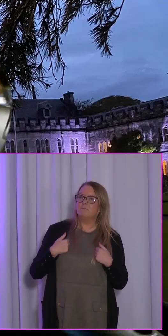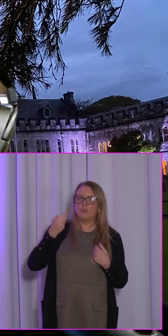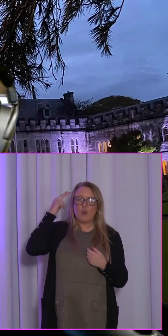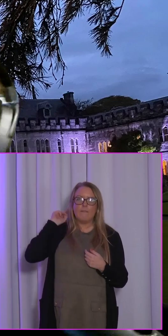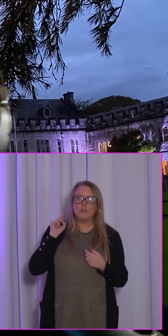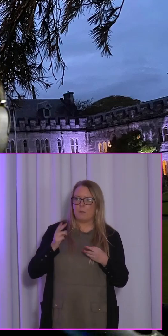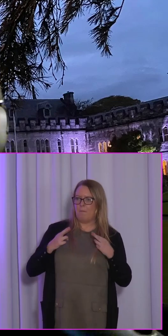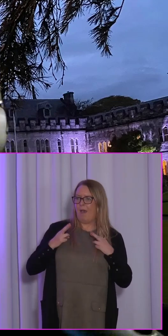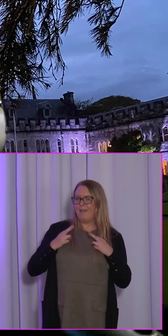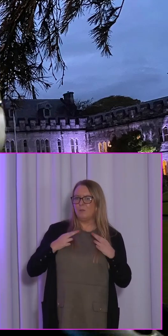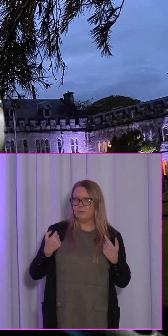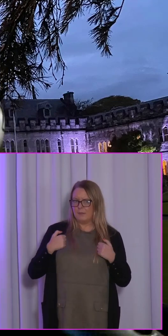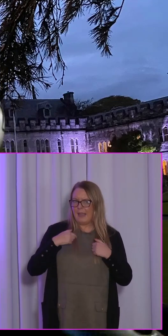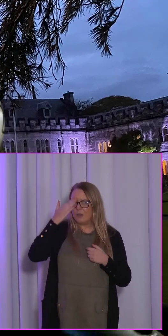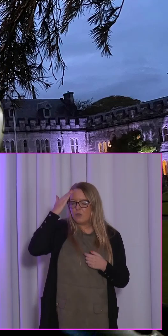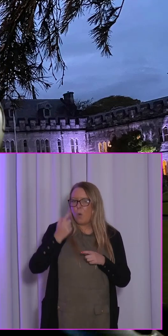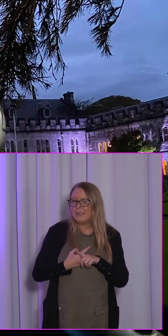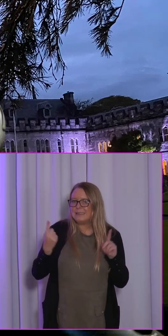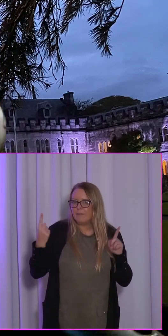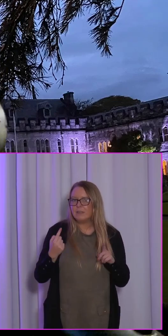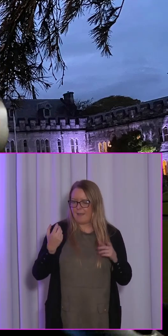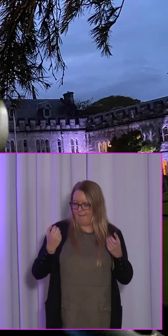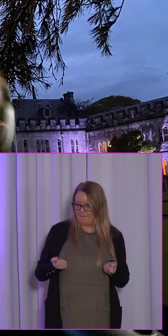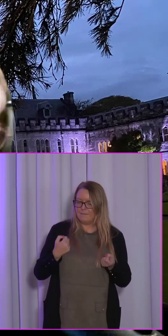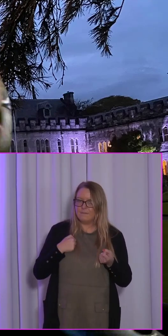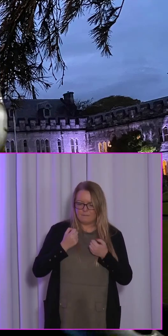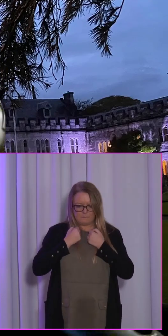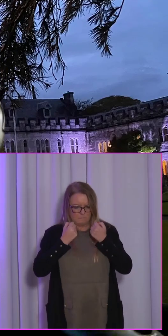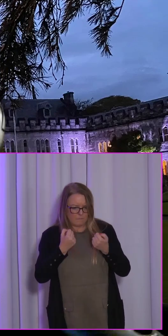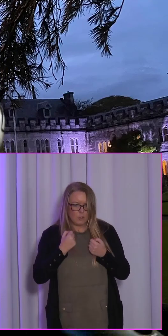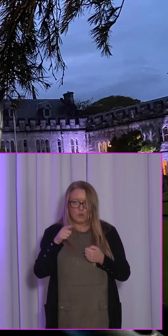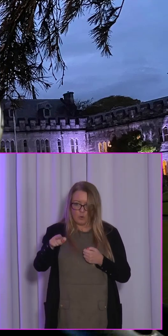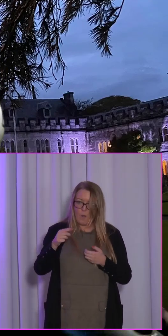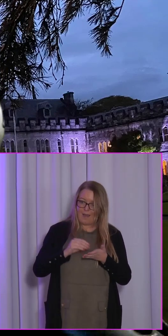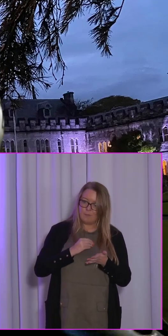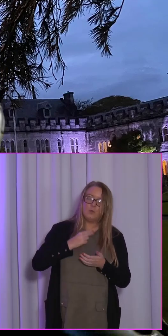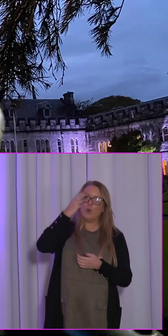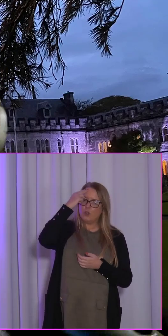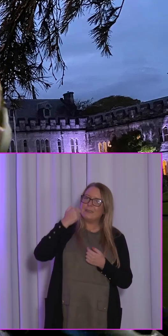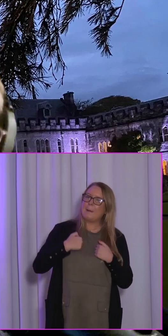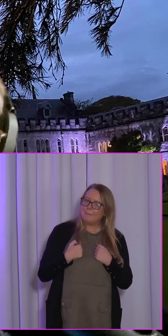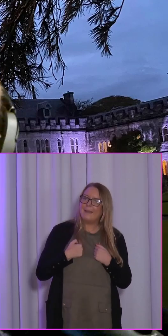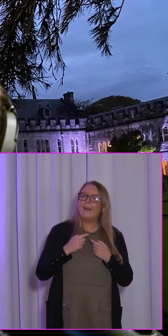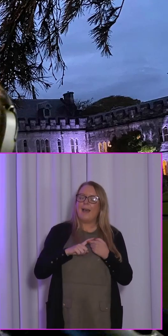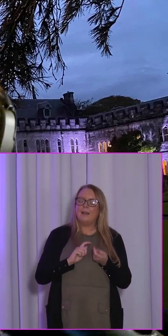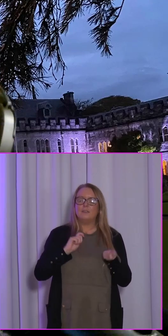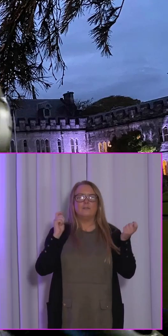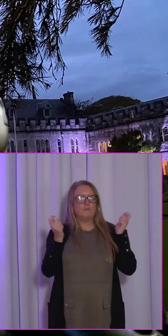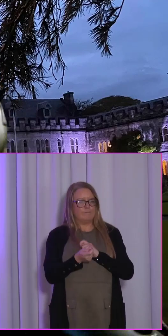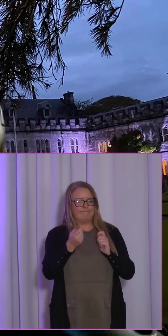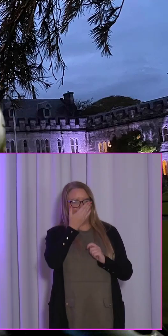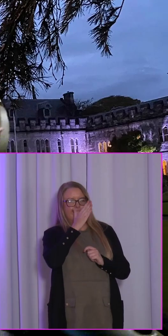of who I am. I know what the difference I have. So you need to understand me, and to reverse that so that